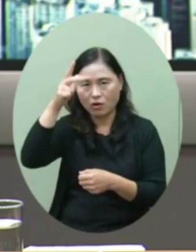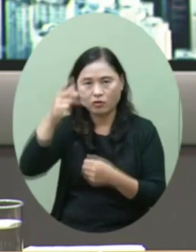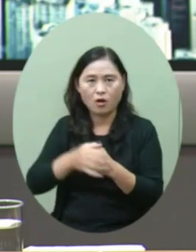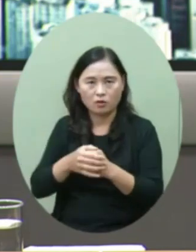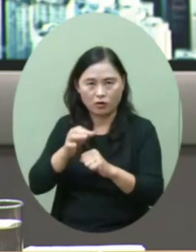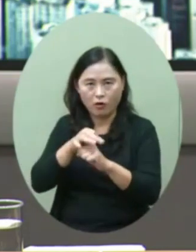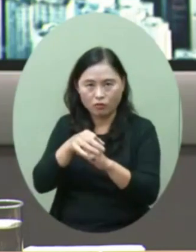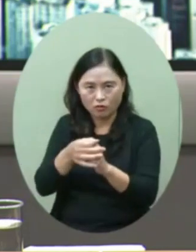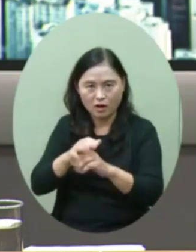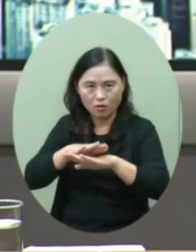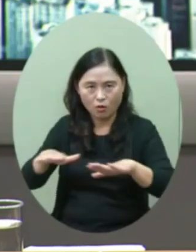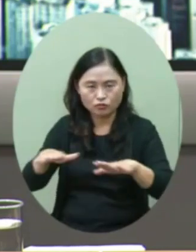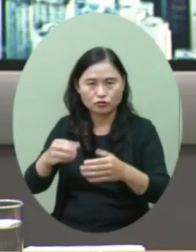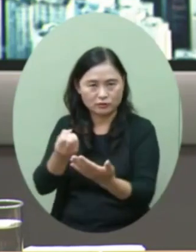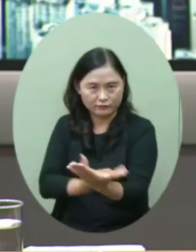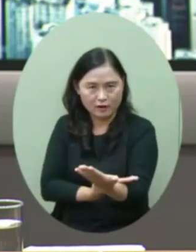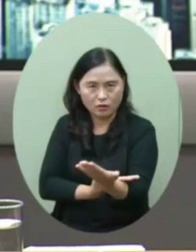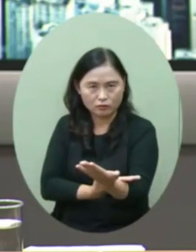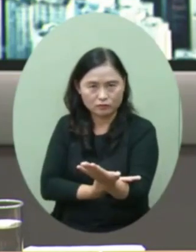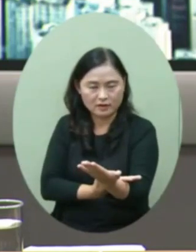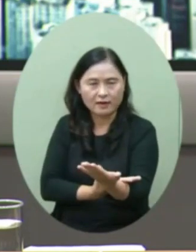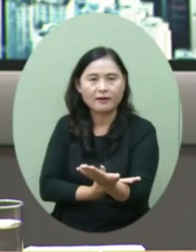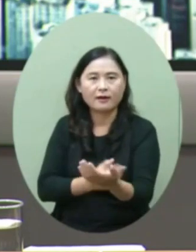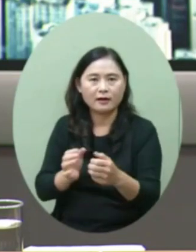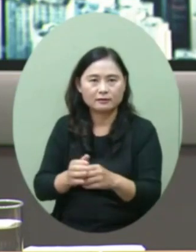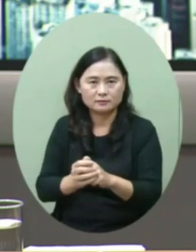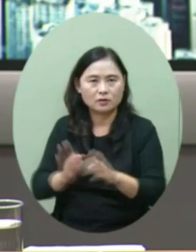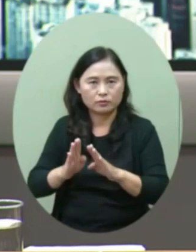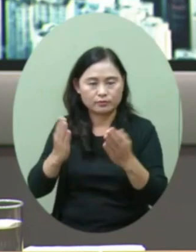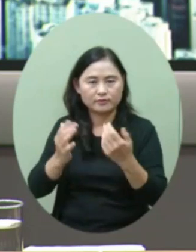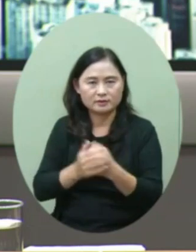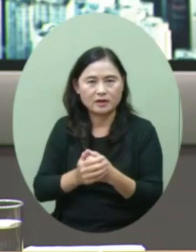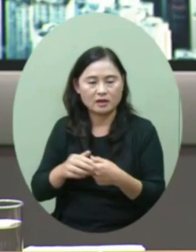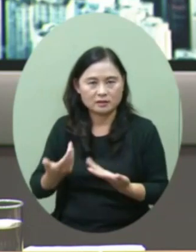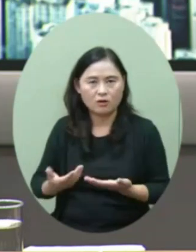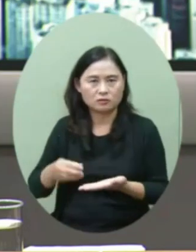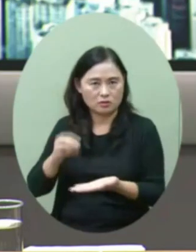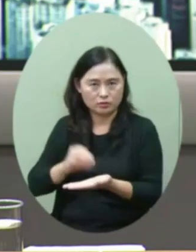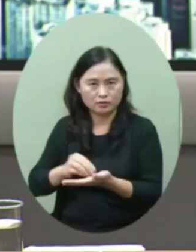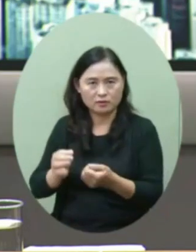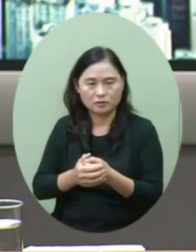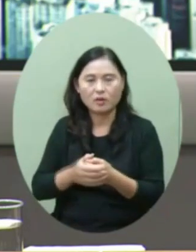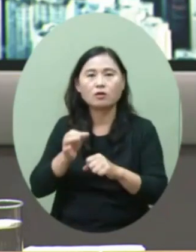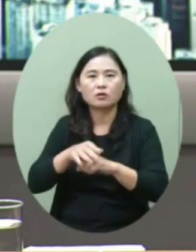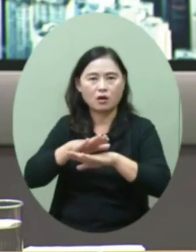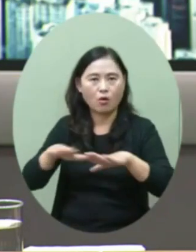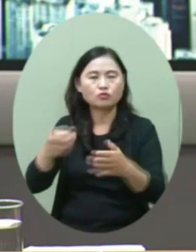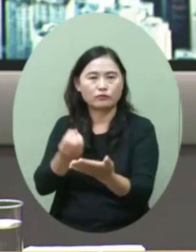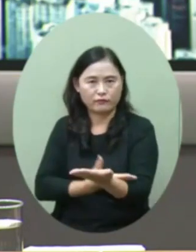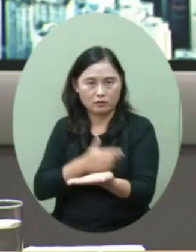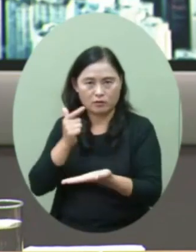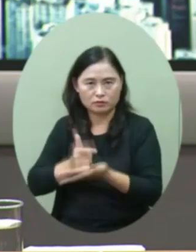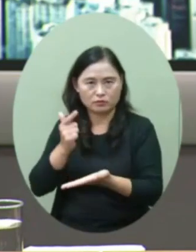a safe and sound legal system for ensuring national security and